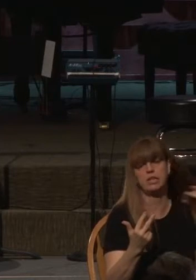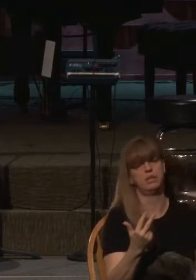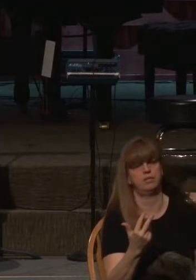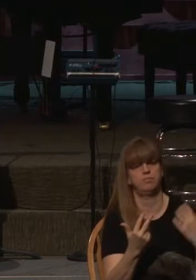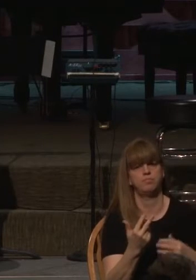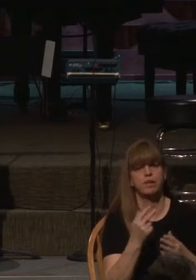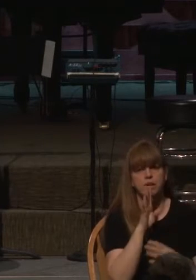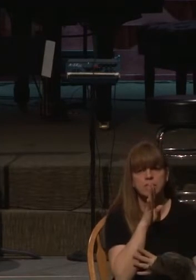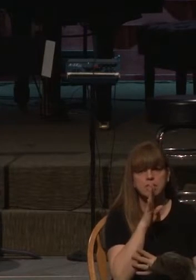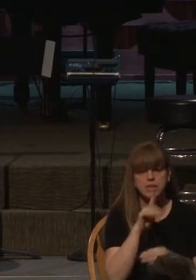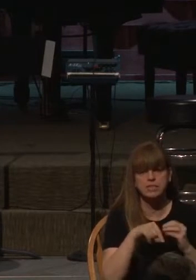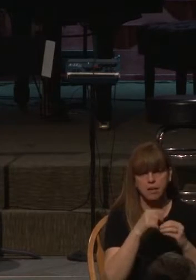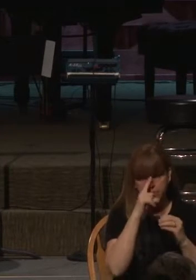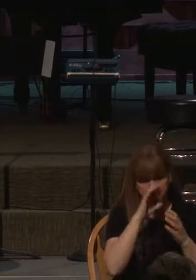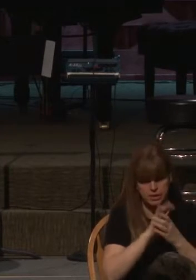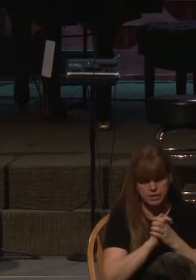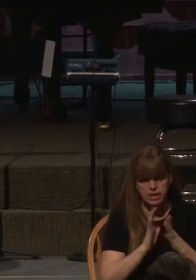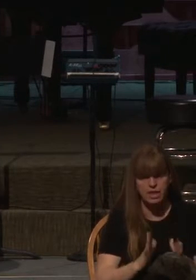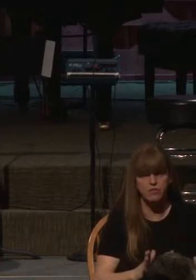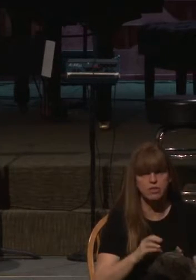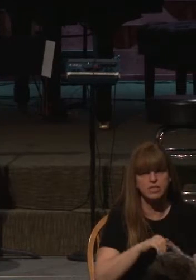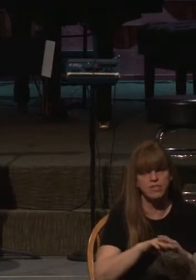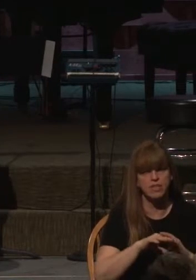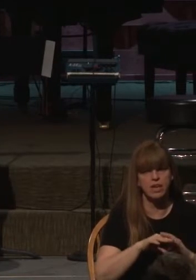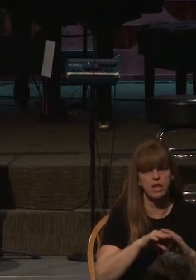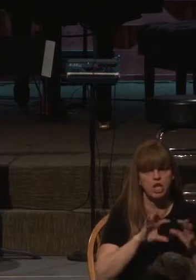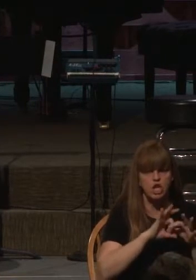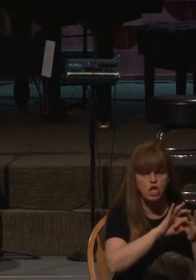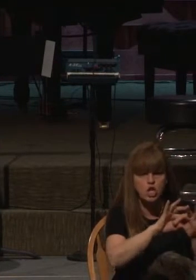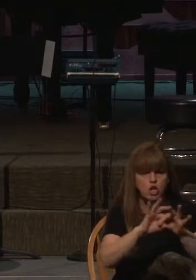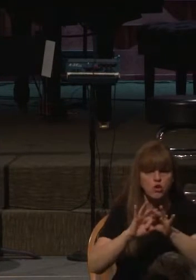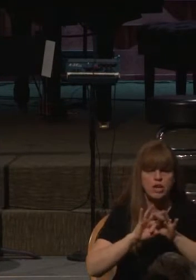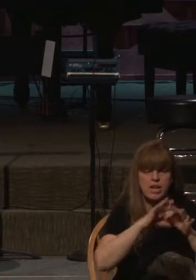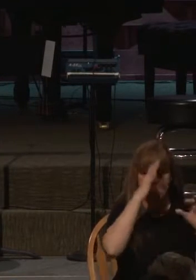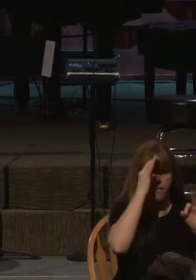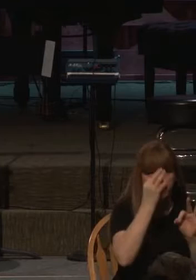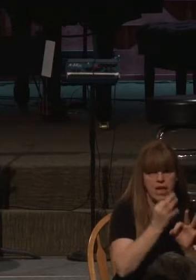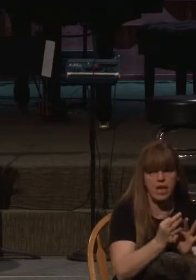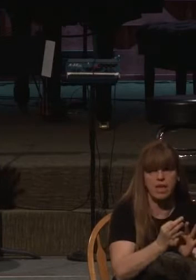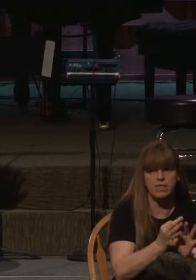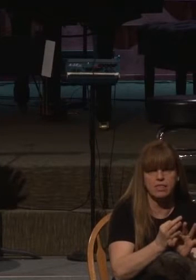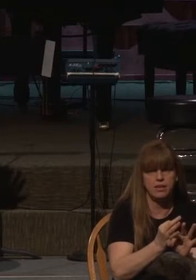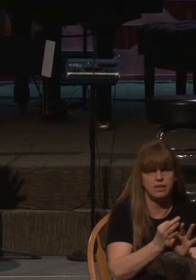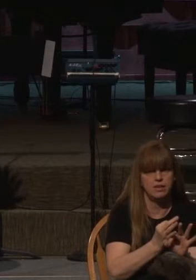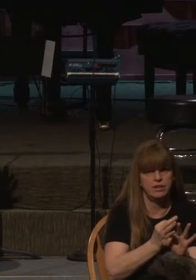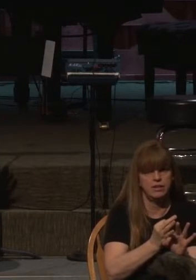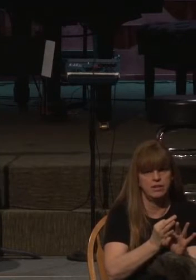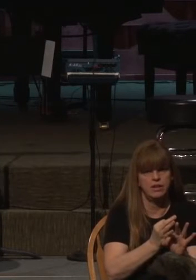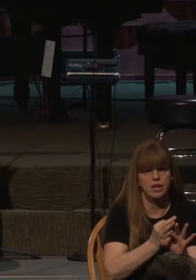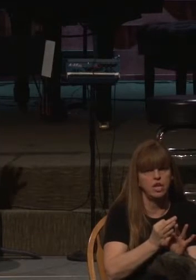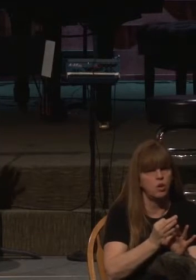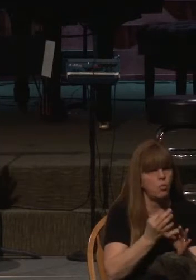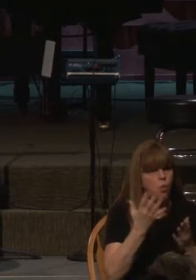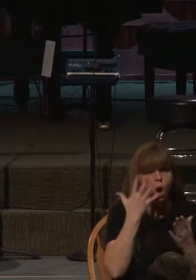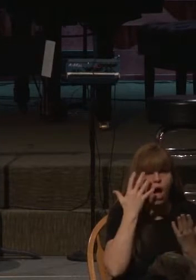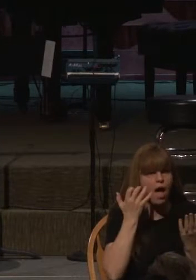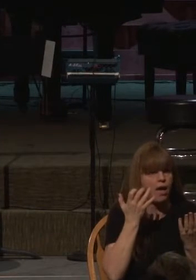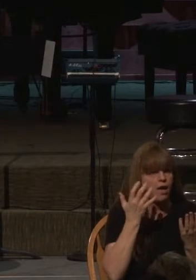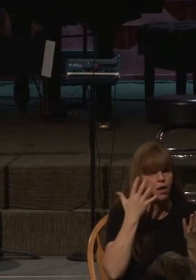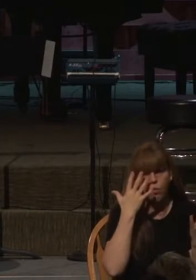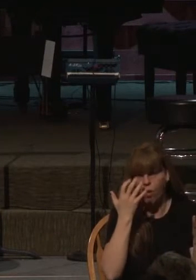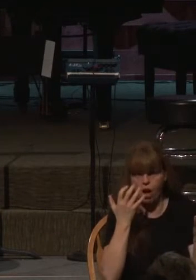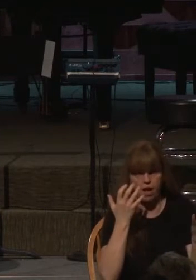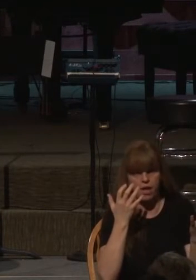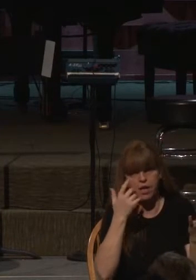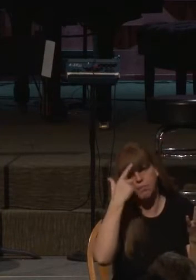Verse 13 speaks of believers in the unity of faith and knowledge of Jesus. To what end? To what end? To the